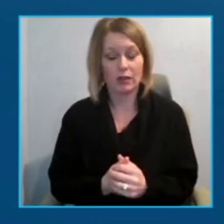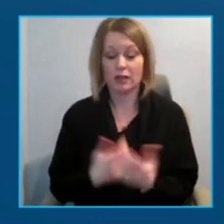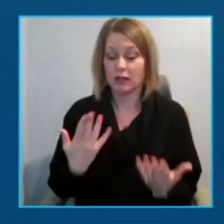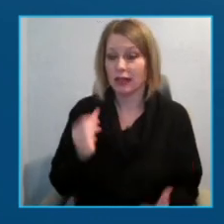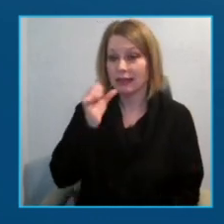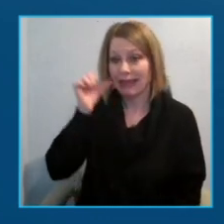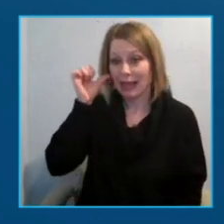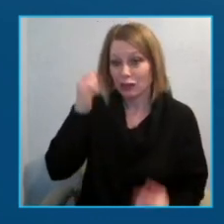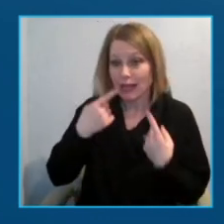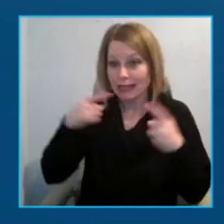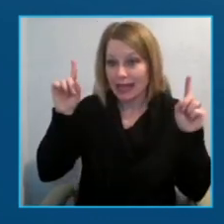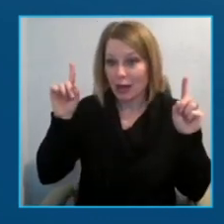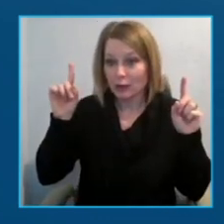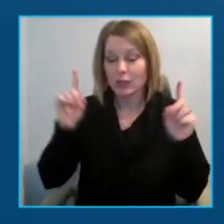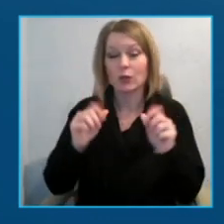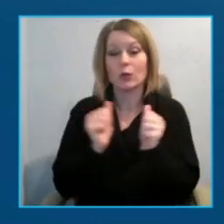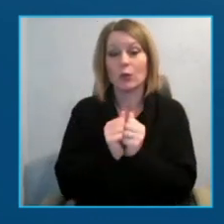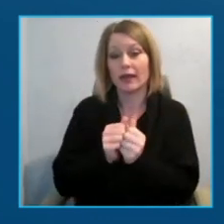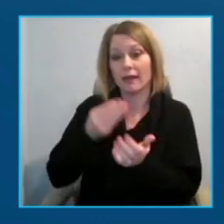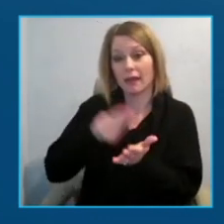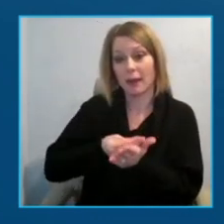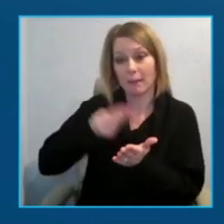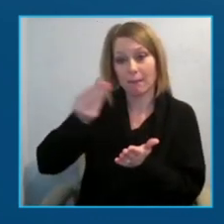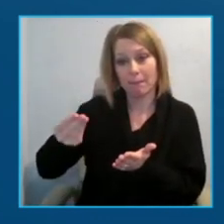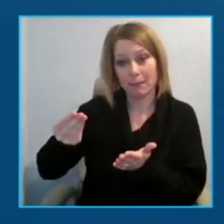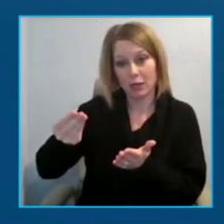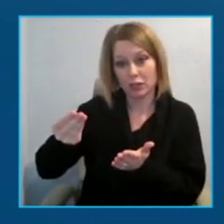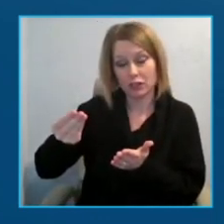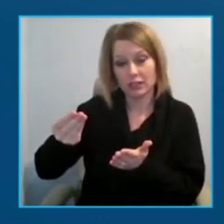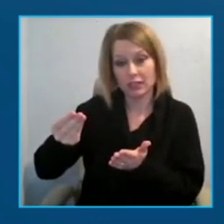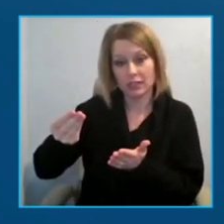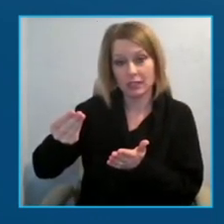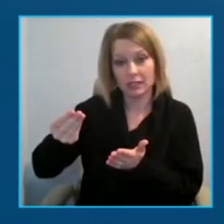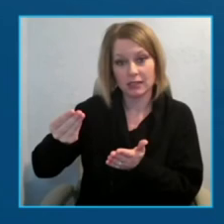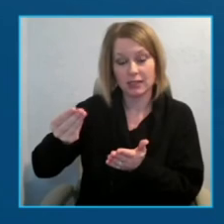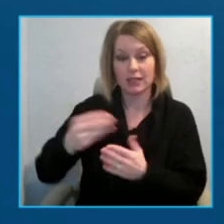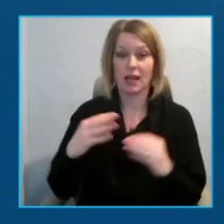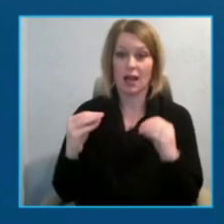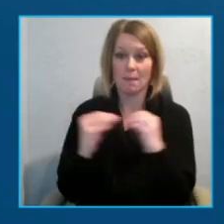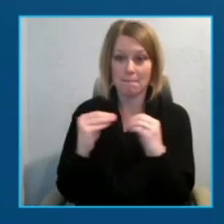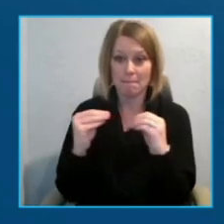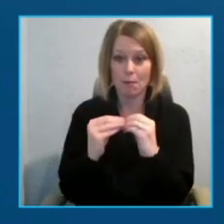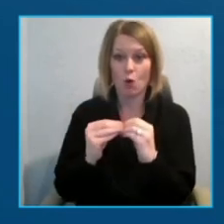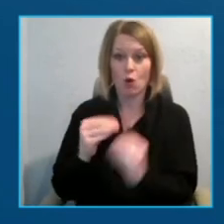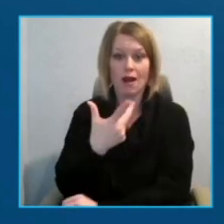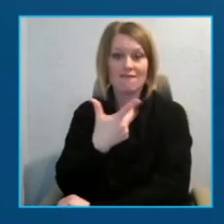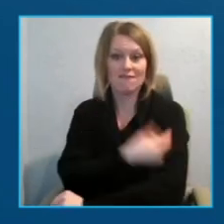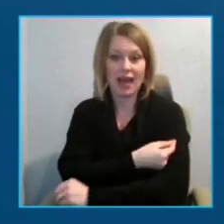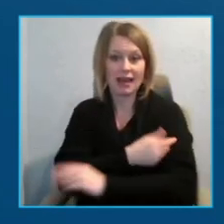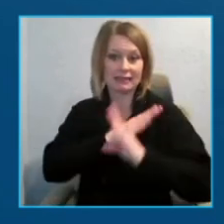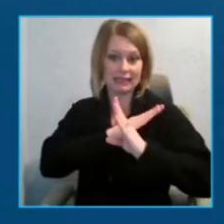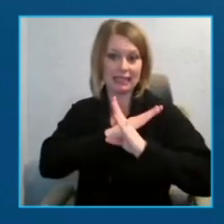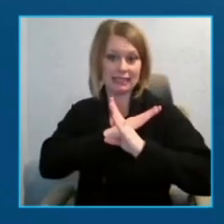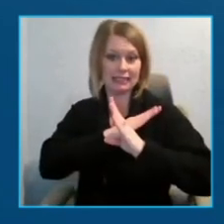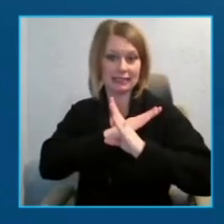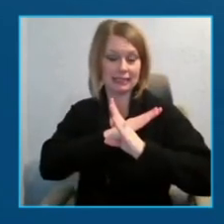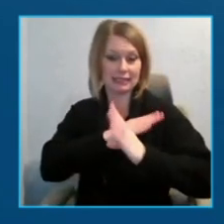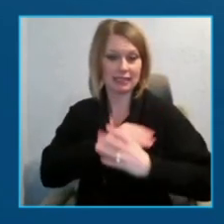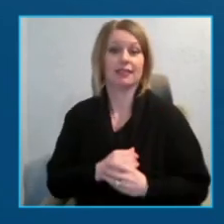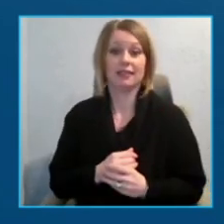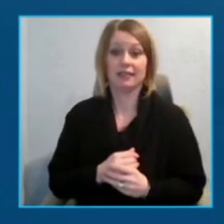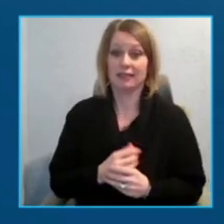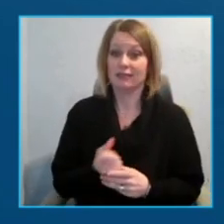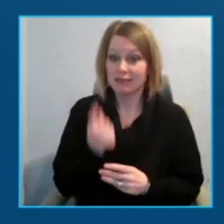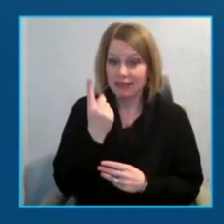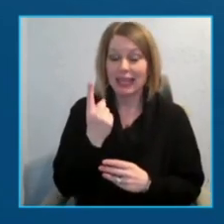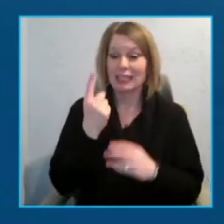announcement of the purchase of hundreds of millions of more vaccines. The president is going to exceed his